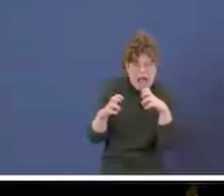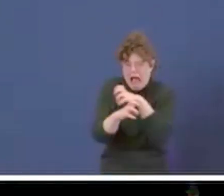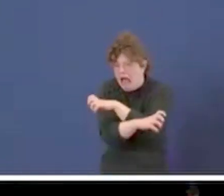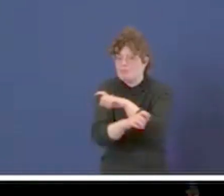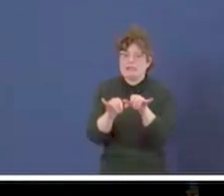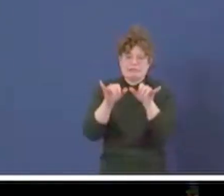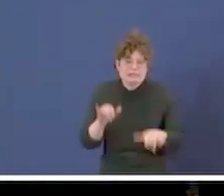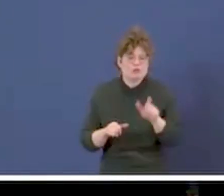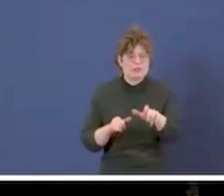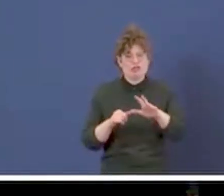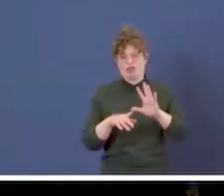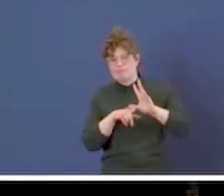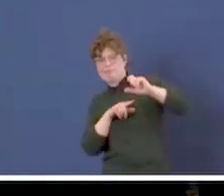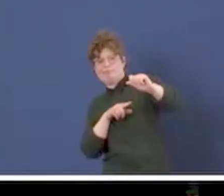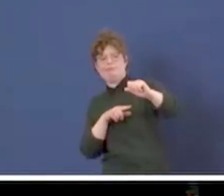help folks move forward.